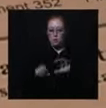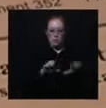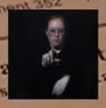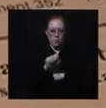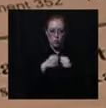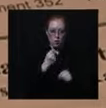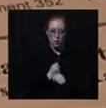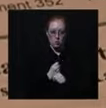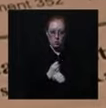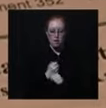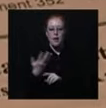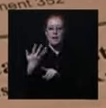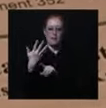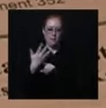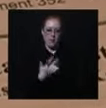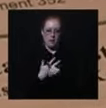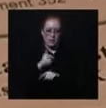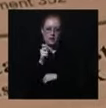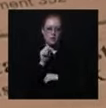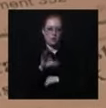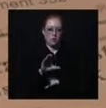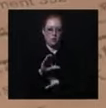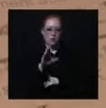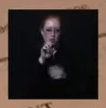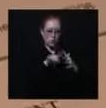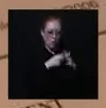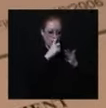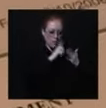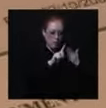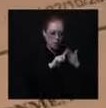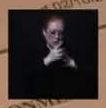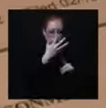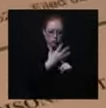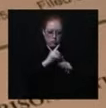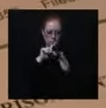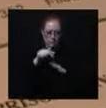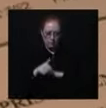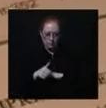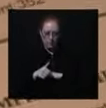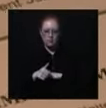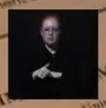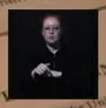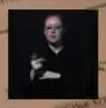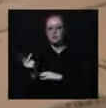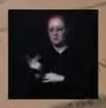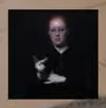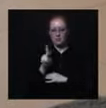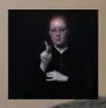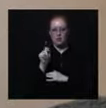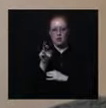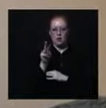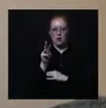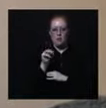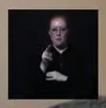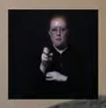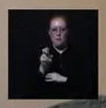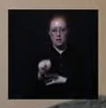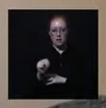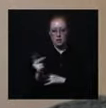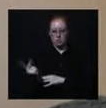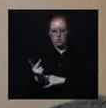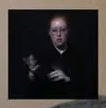years, within 5 months of DRC's investigation and action, the Kaufmans were arrested. One of the things that was unique